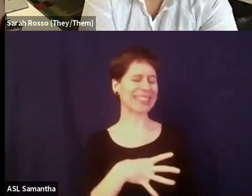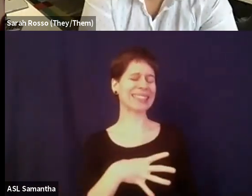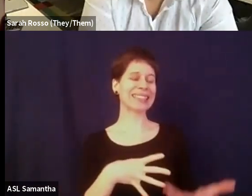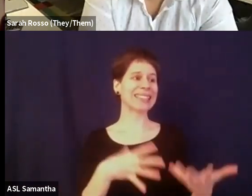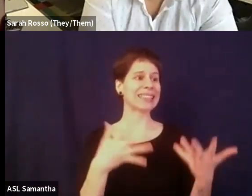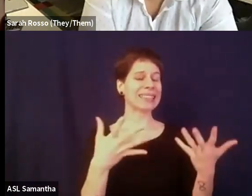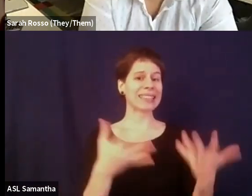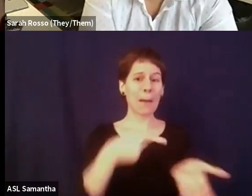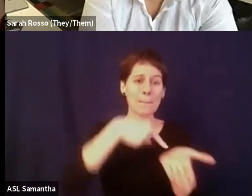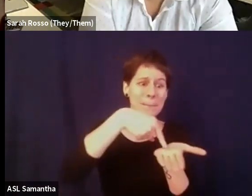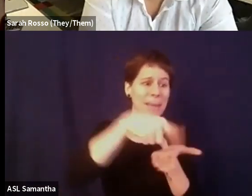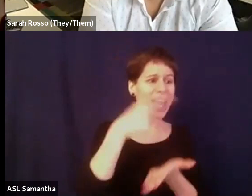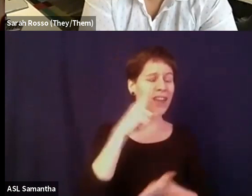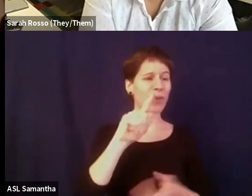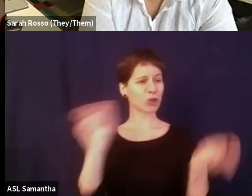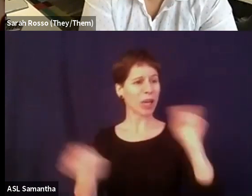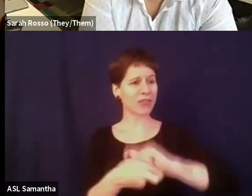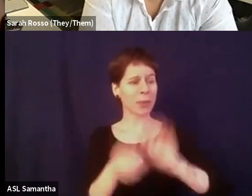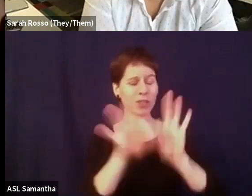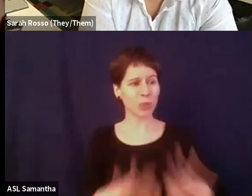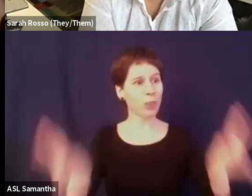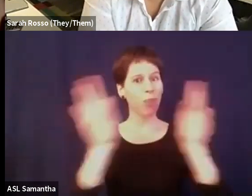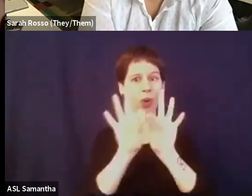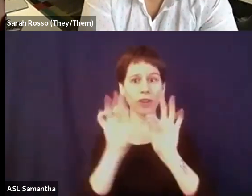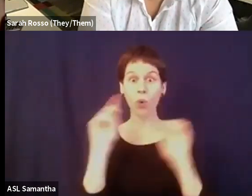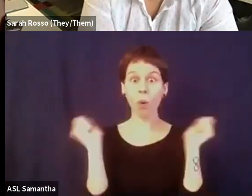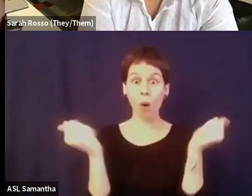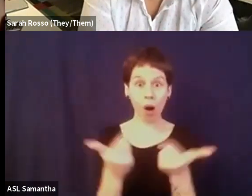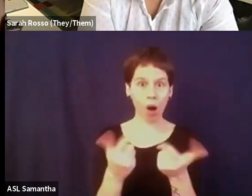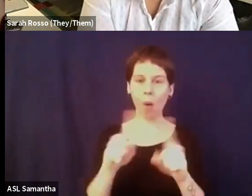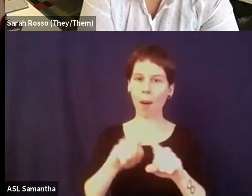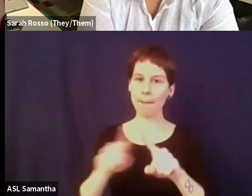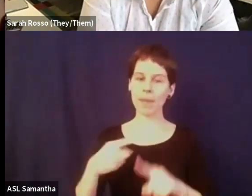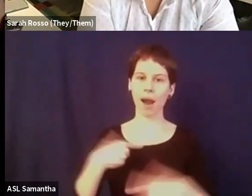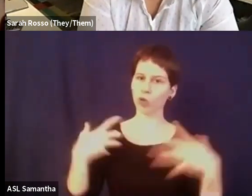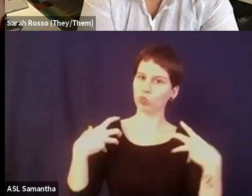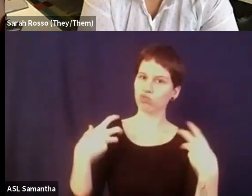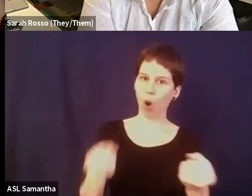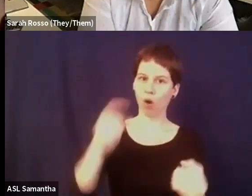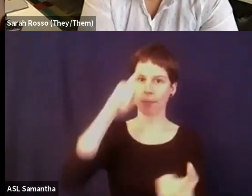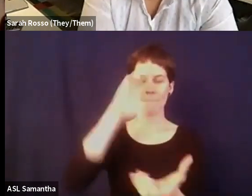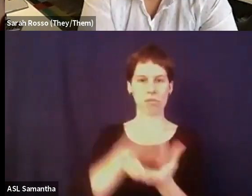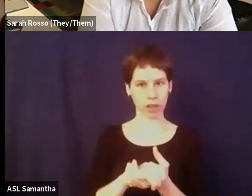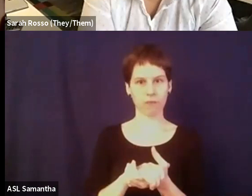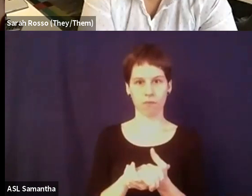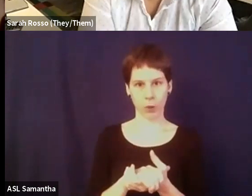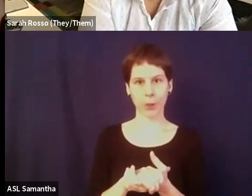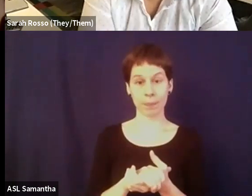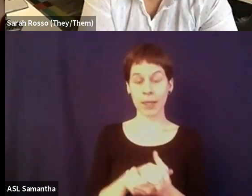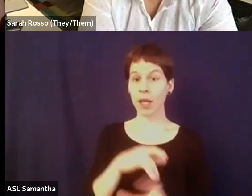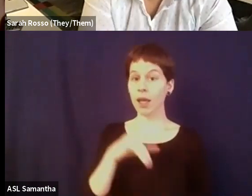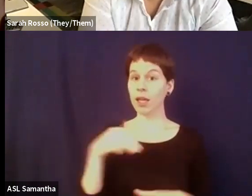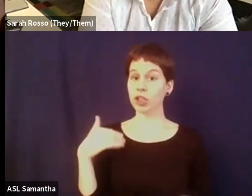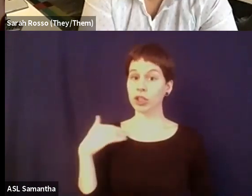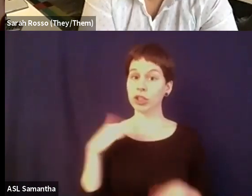paying for transformation is important to all of us, but I still firmly believe it. That even children who are